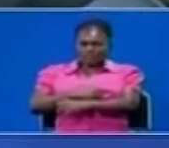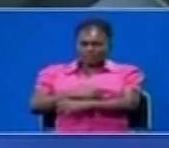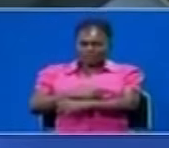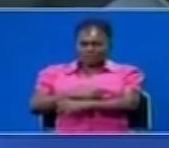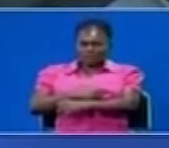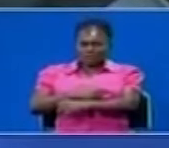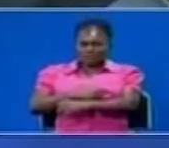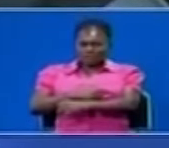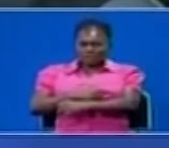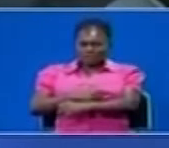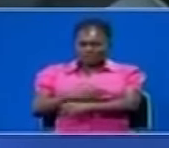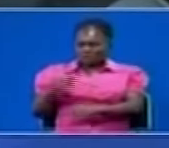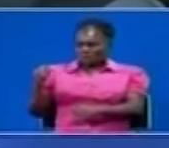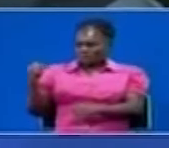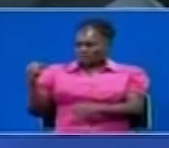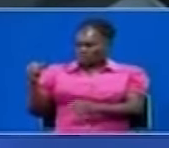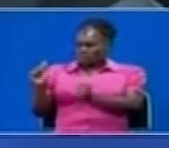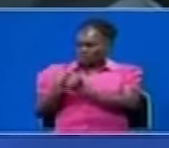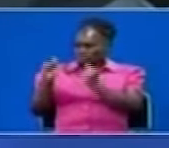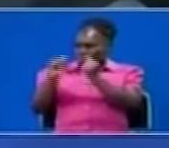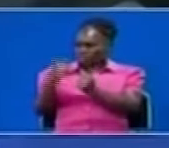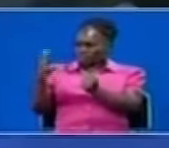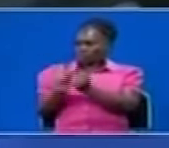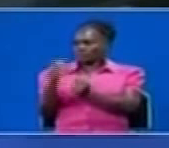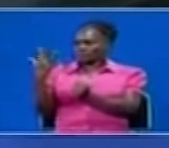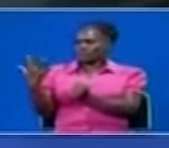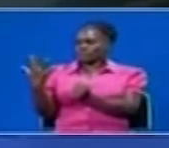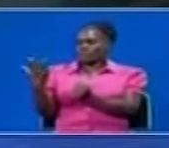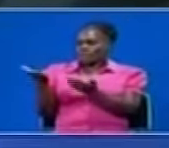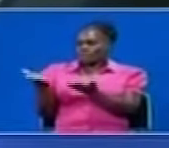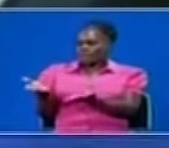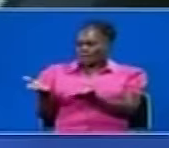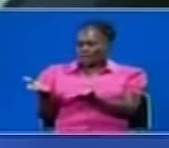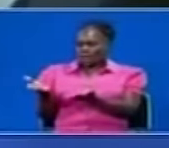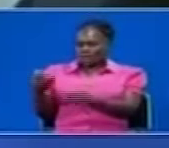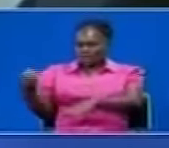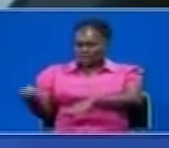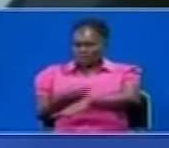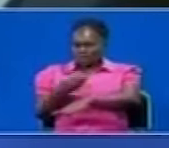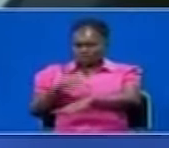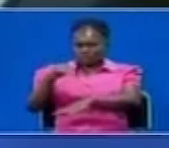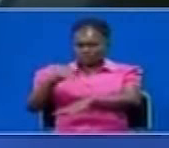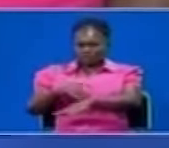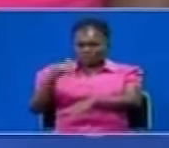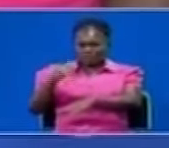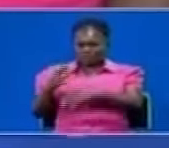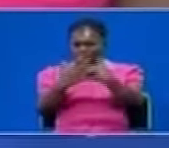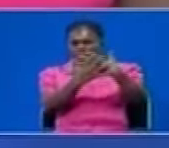myeloma in October 2015. Multiple myeloma is a cancer that affects the plasma of the